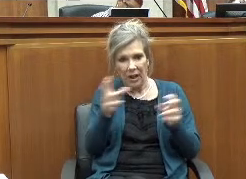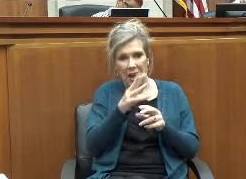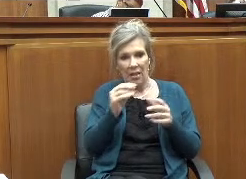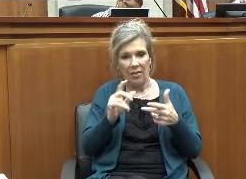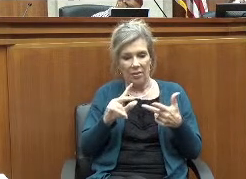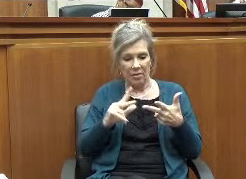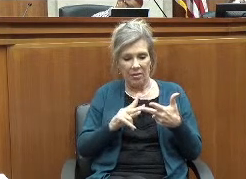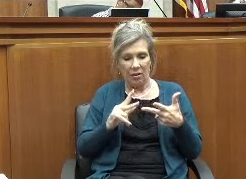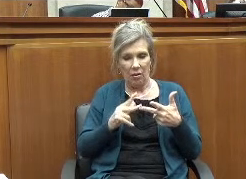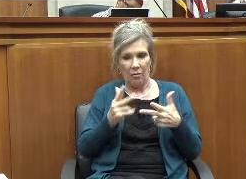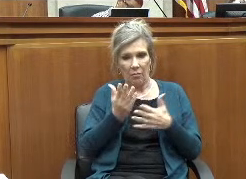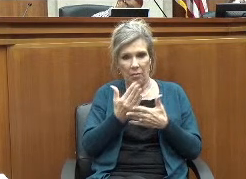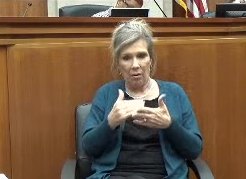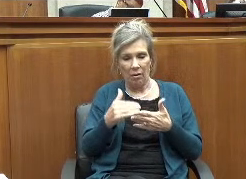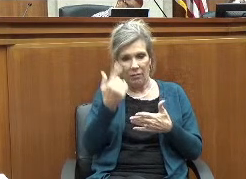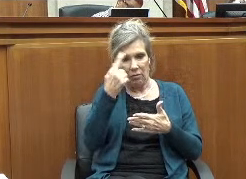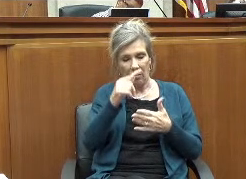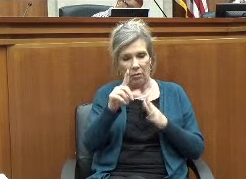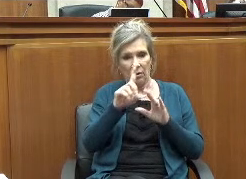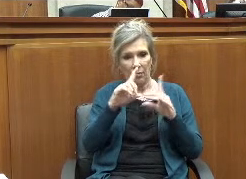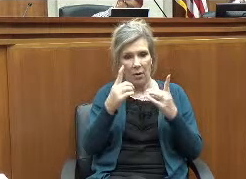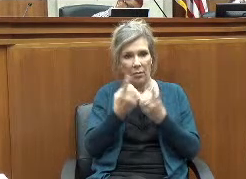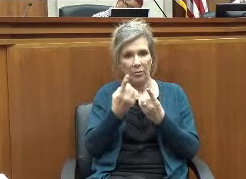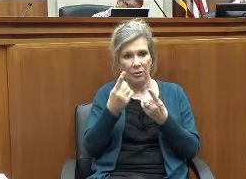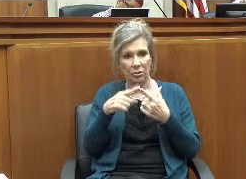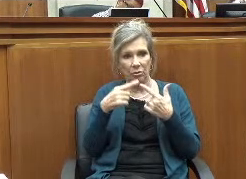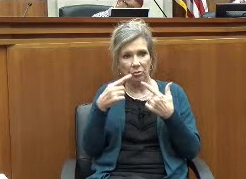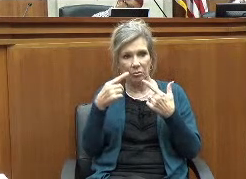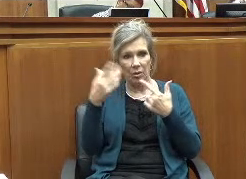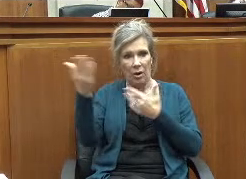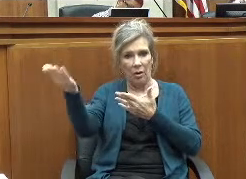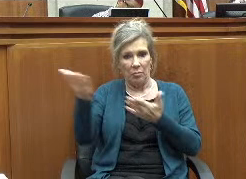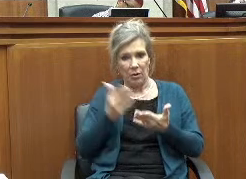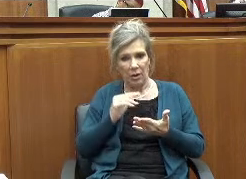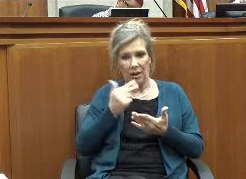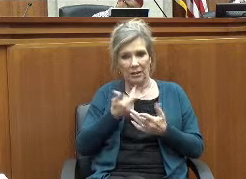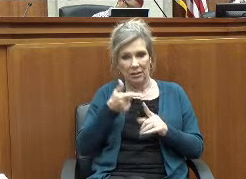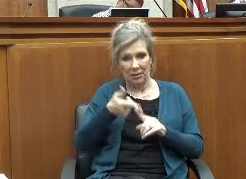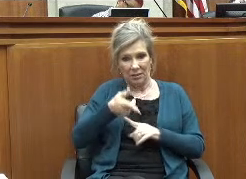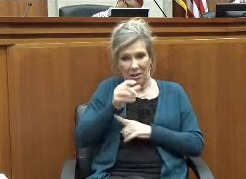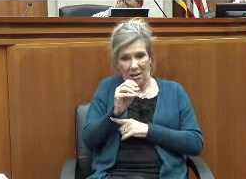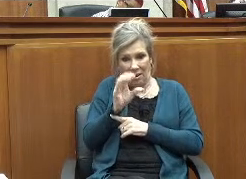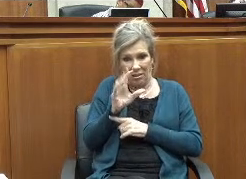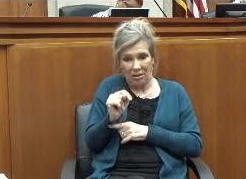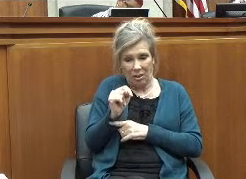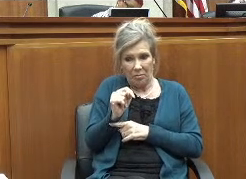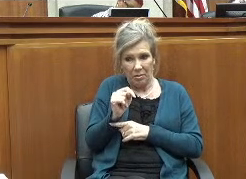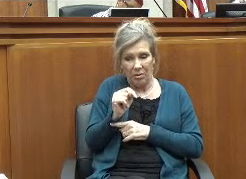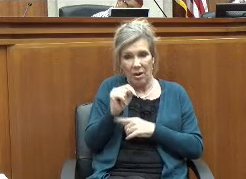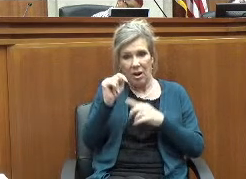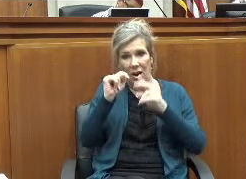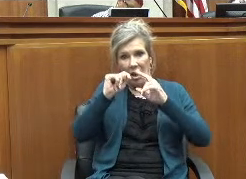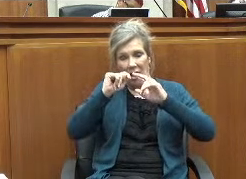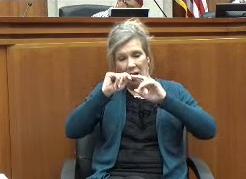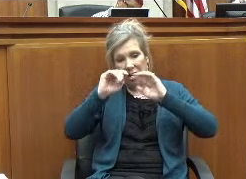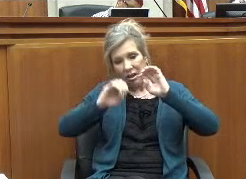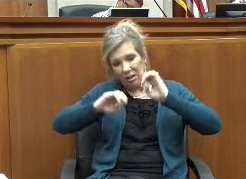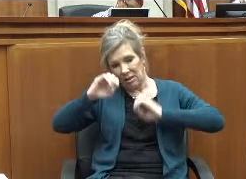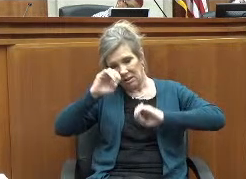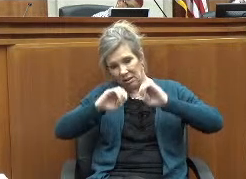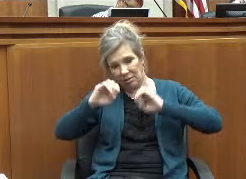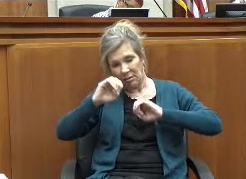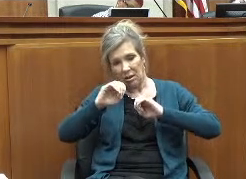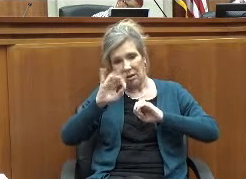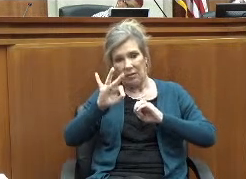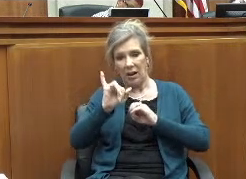third part is for the department to bring us in October an assessment of IEP